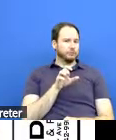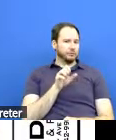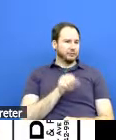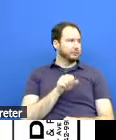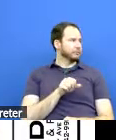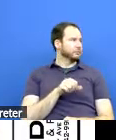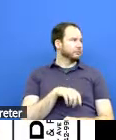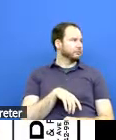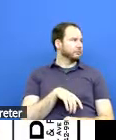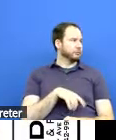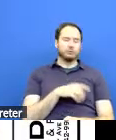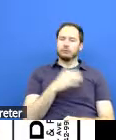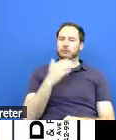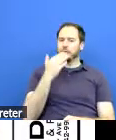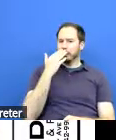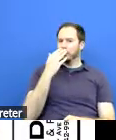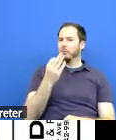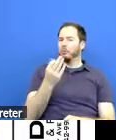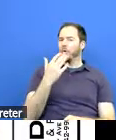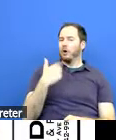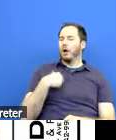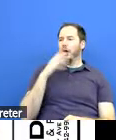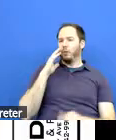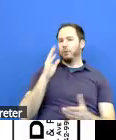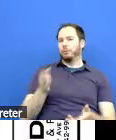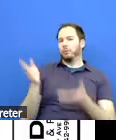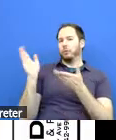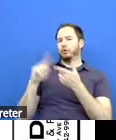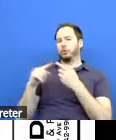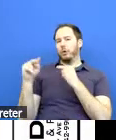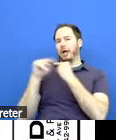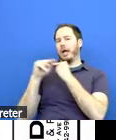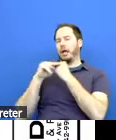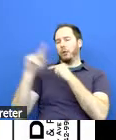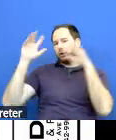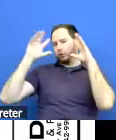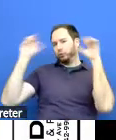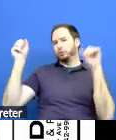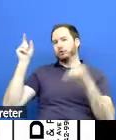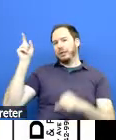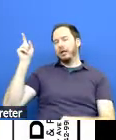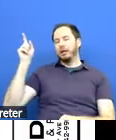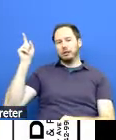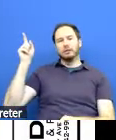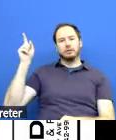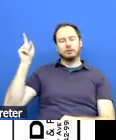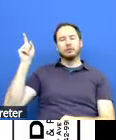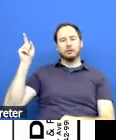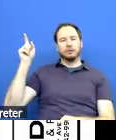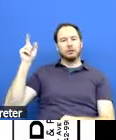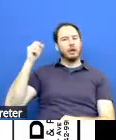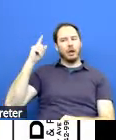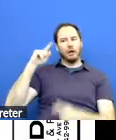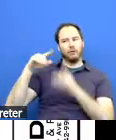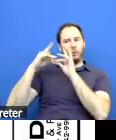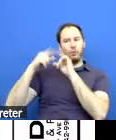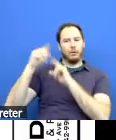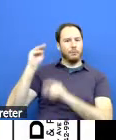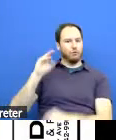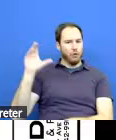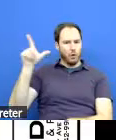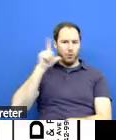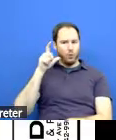Yeah, that's an interesting point. I'll bring that up to our highway superintendent. Again, it would have to be coordinated with the Monroe